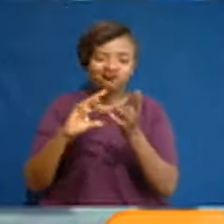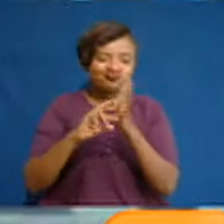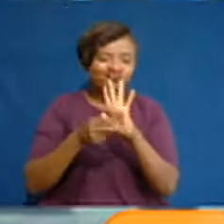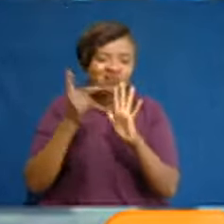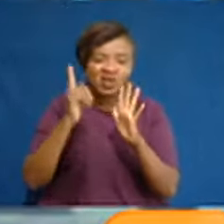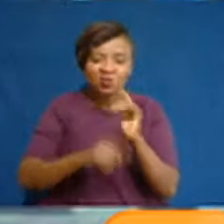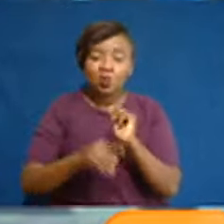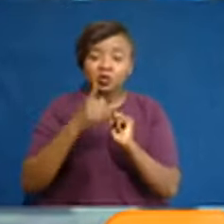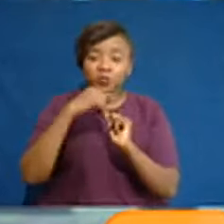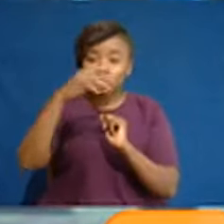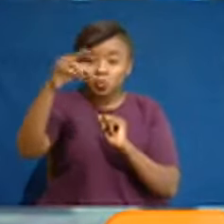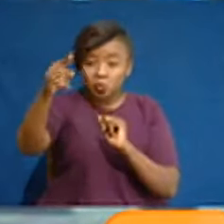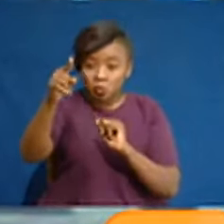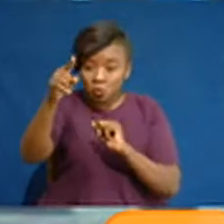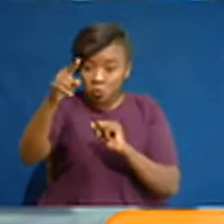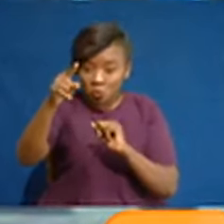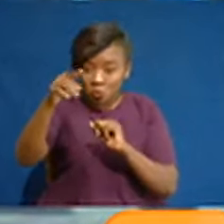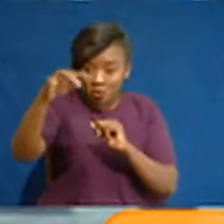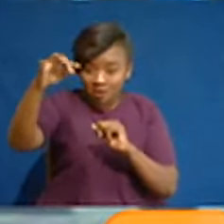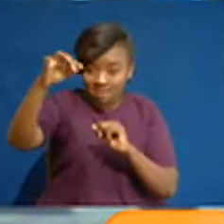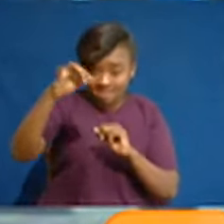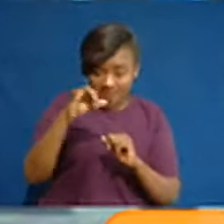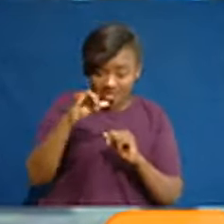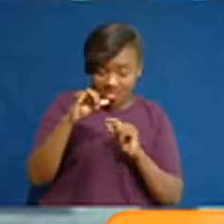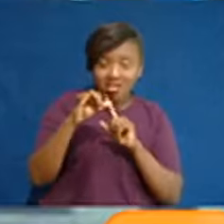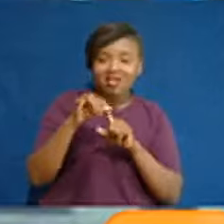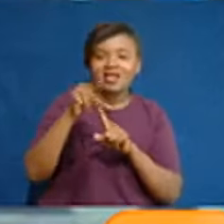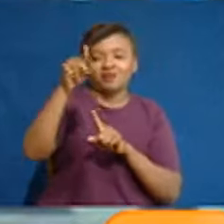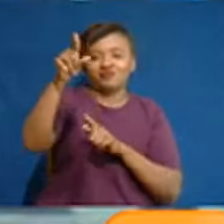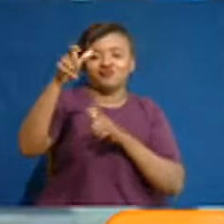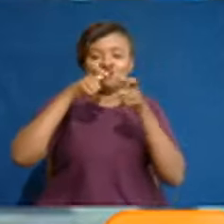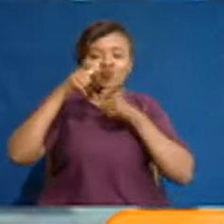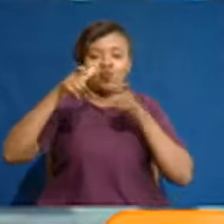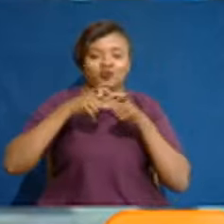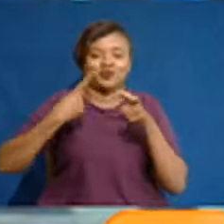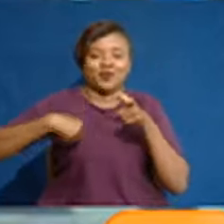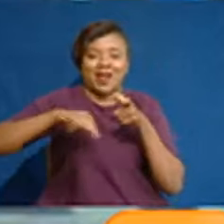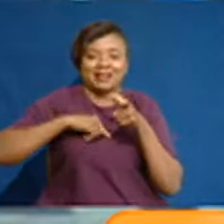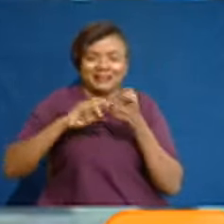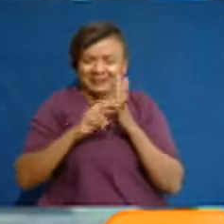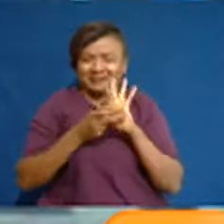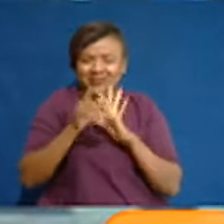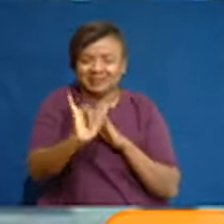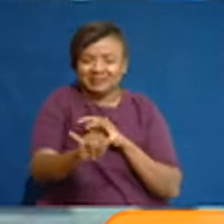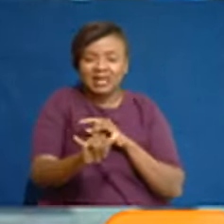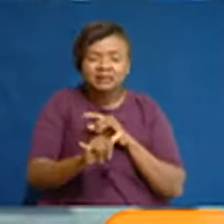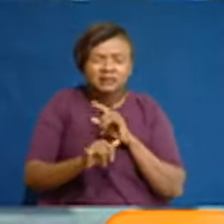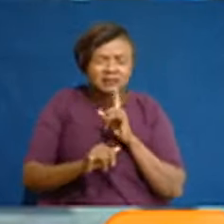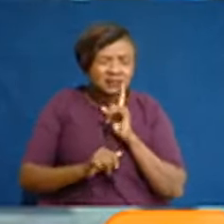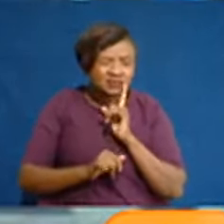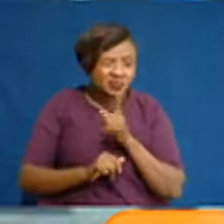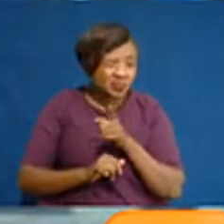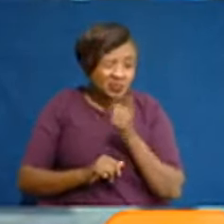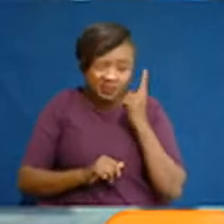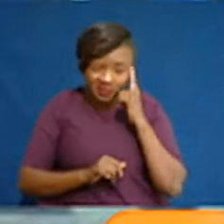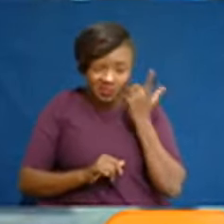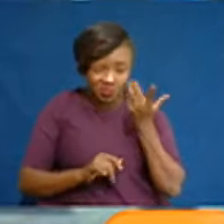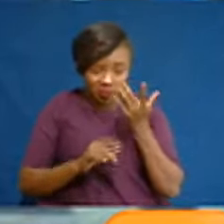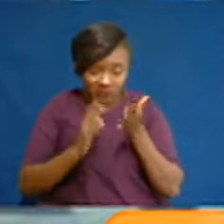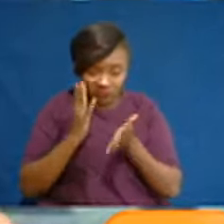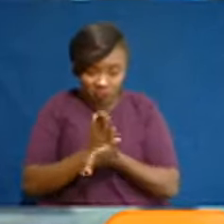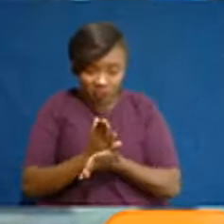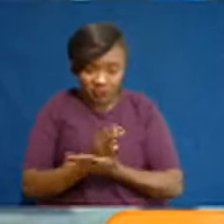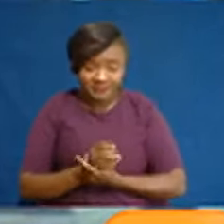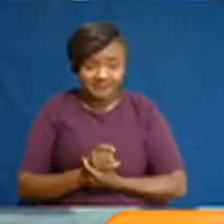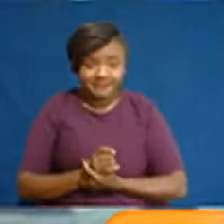at the expense of the communities in which you work. So there's a thread that carries through. Is there truth to it? Yeah. So I was there at